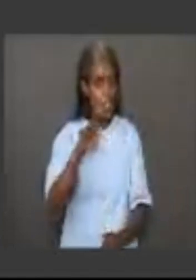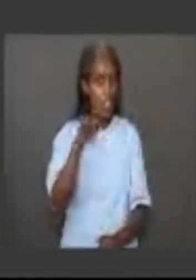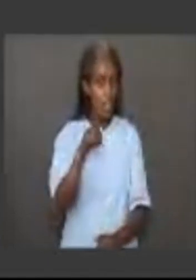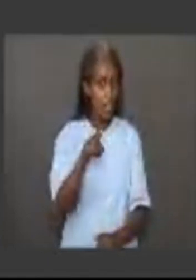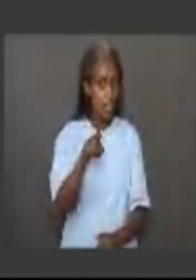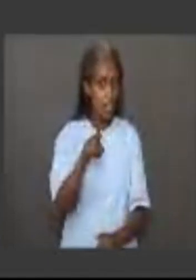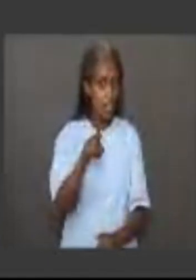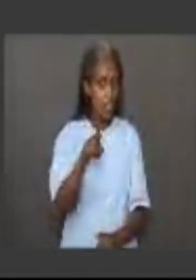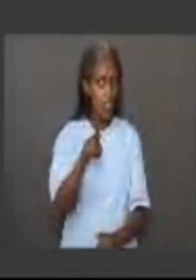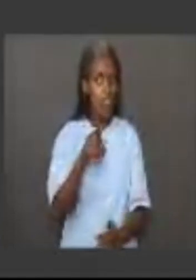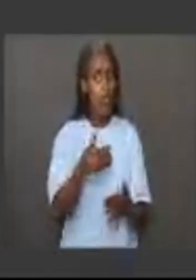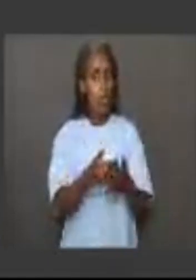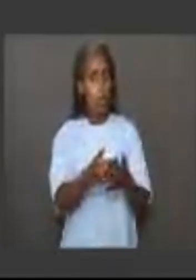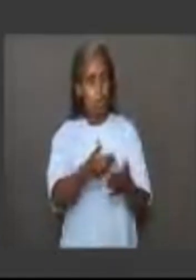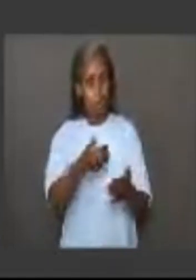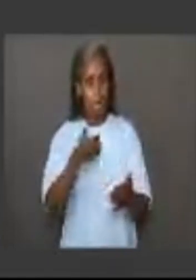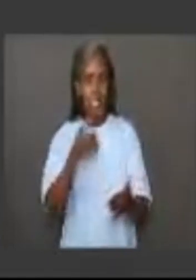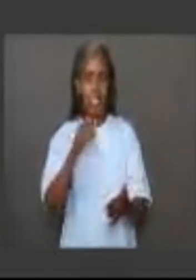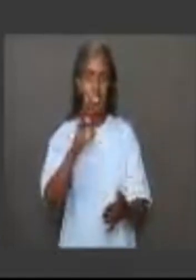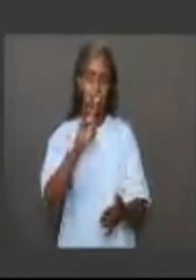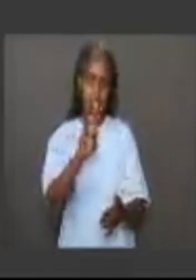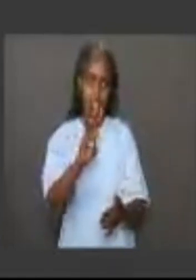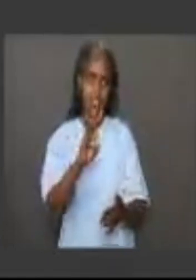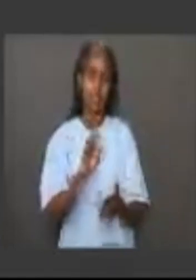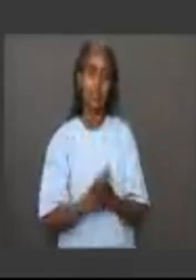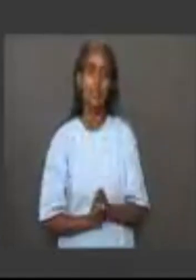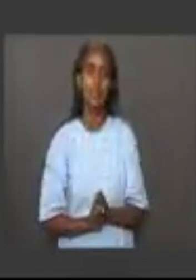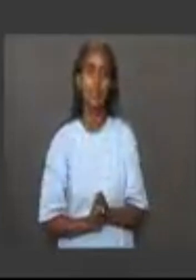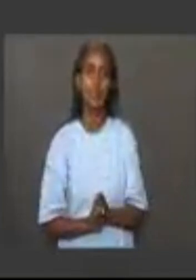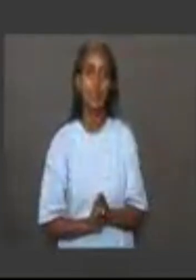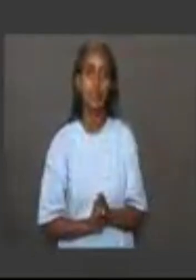-3x minus 6.